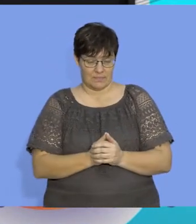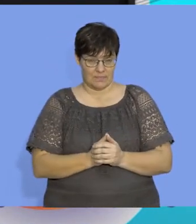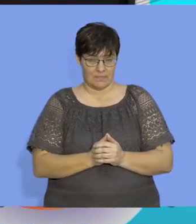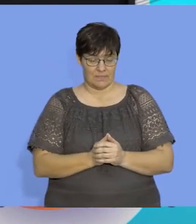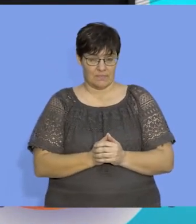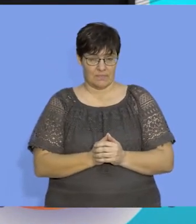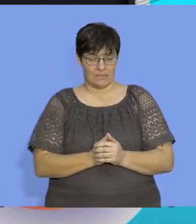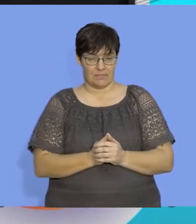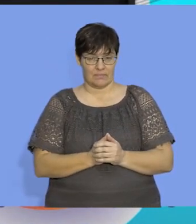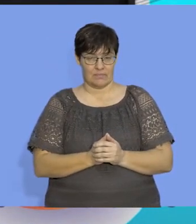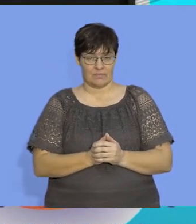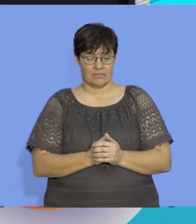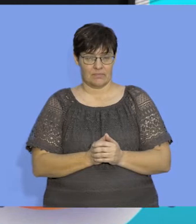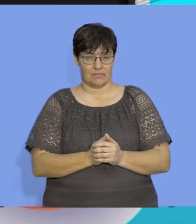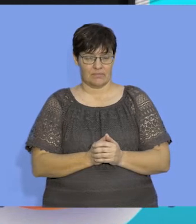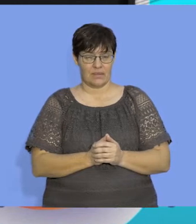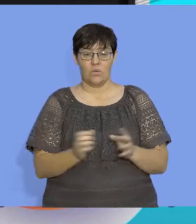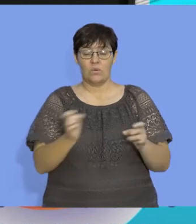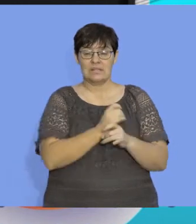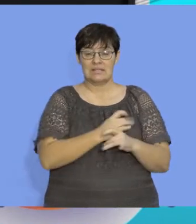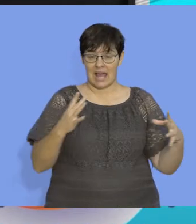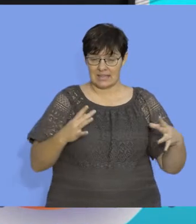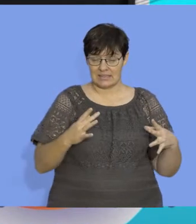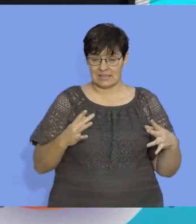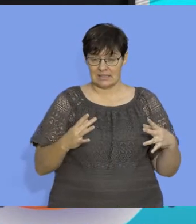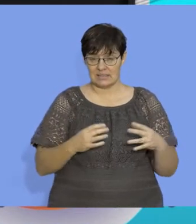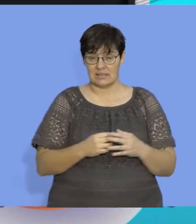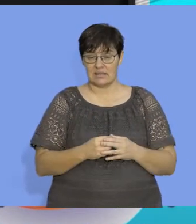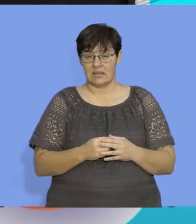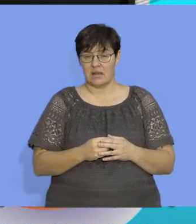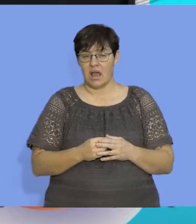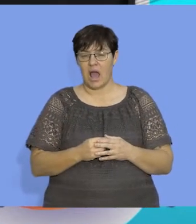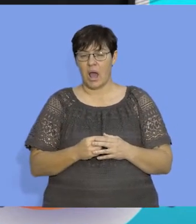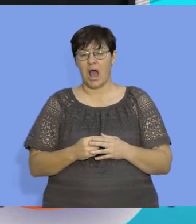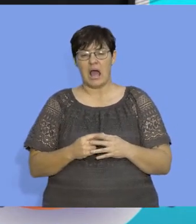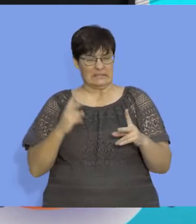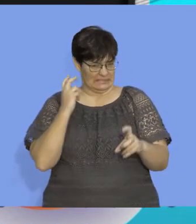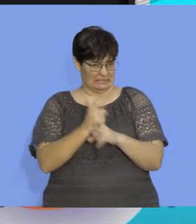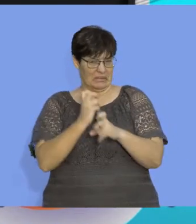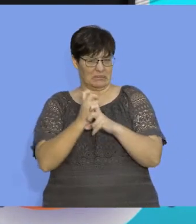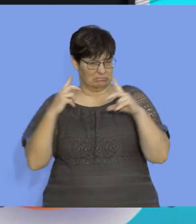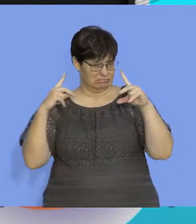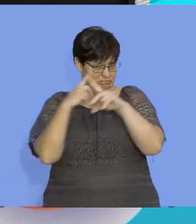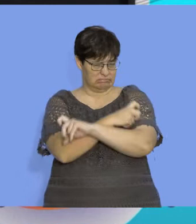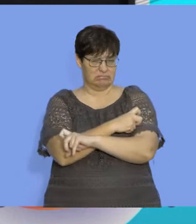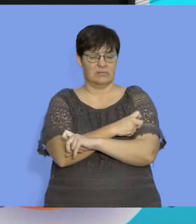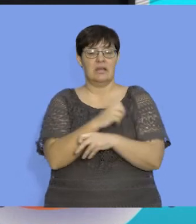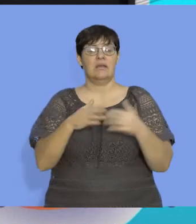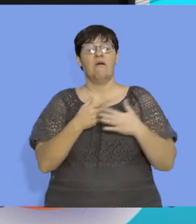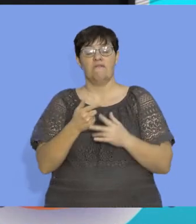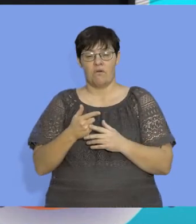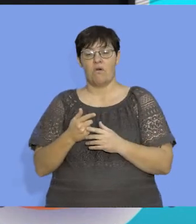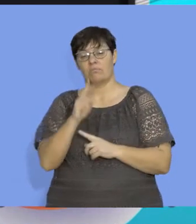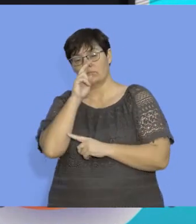with intricate matters with regards to the projected income statement. Take a quick break. We'll see you in a